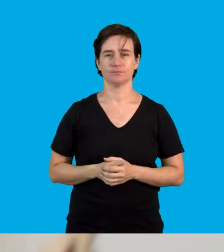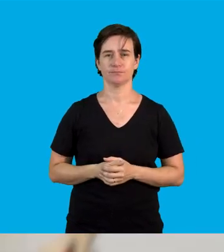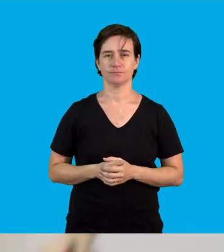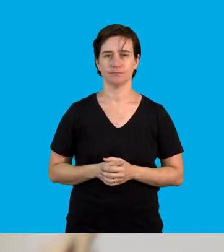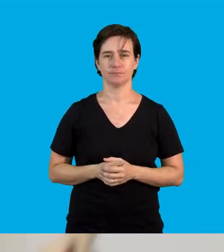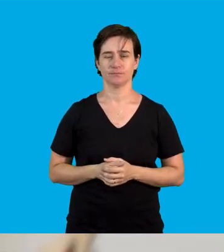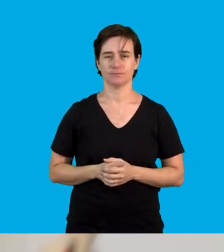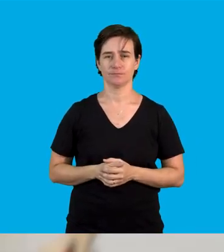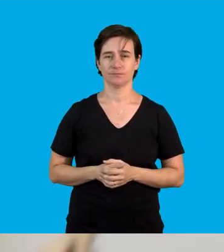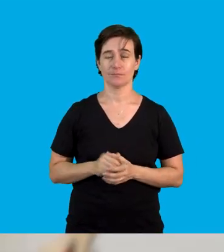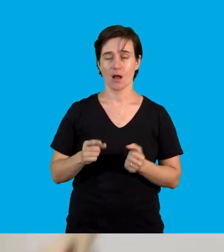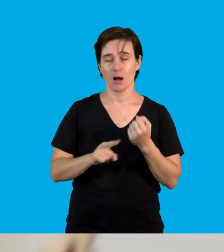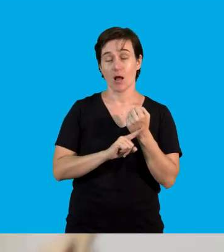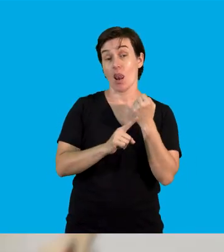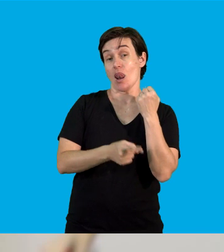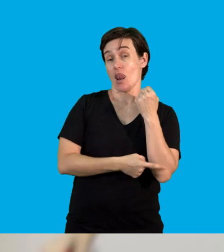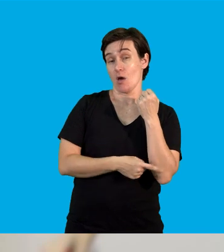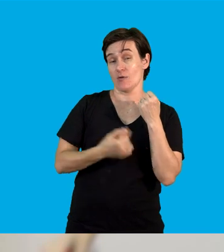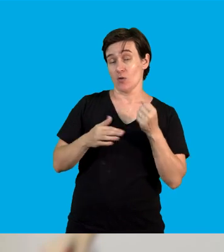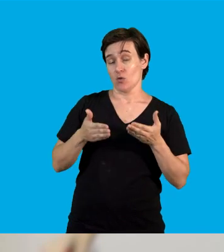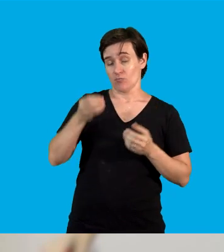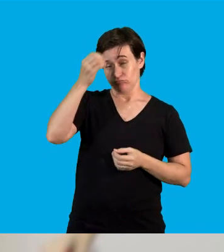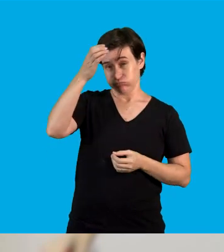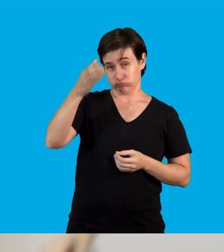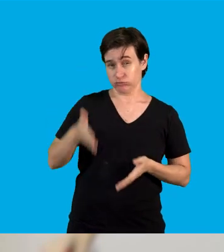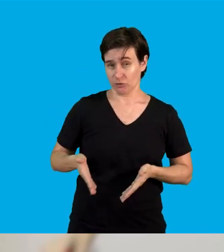Let's go over now to the last point of